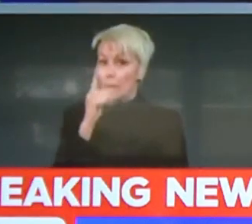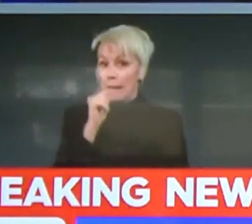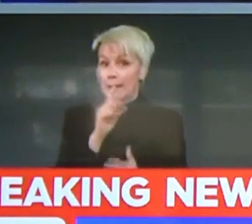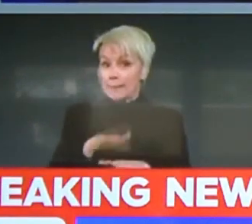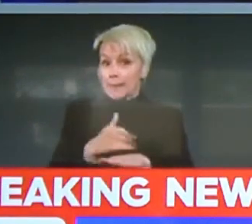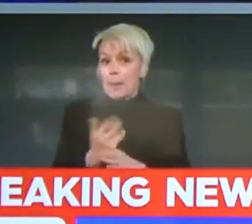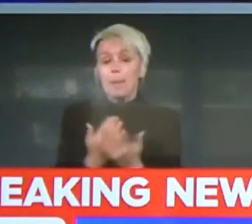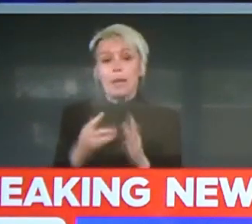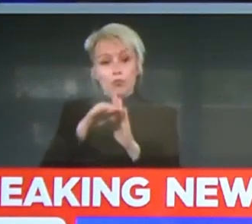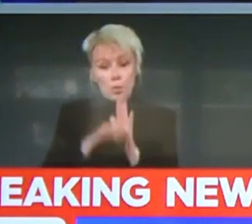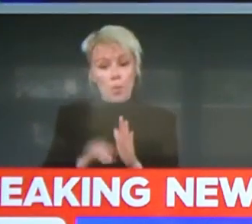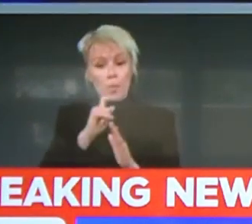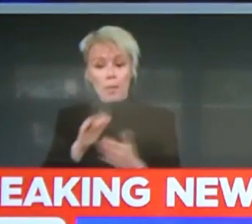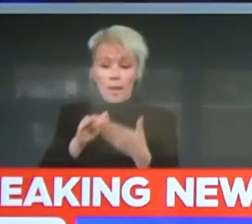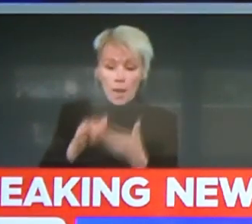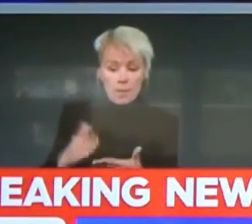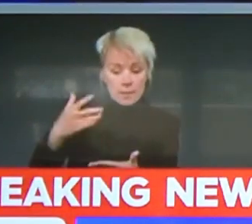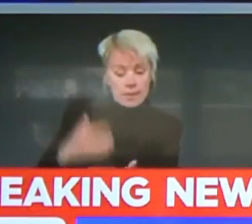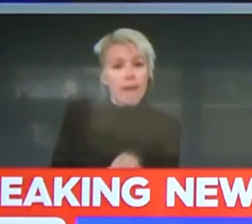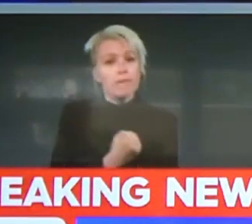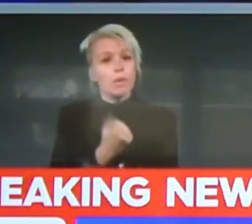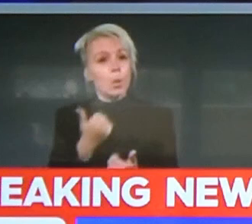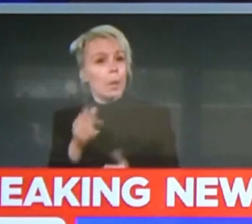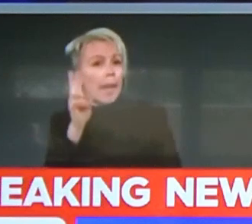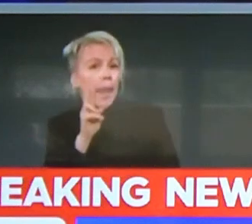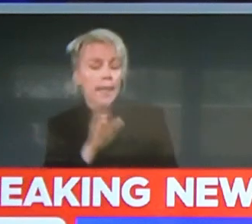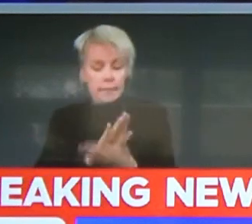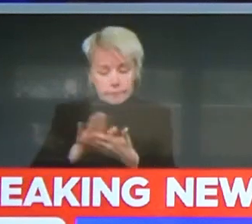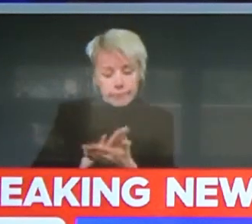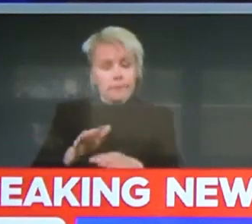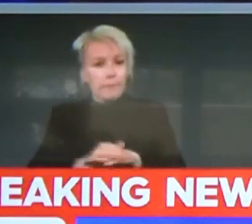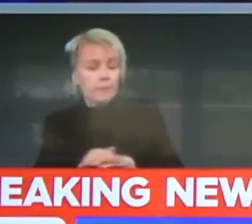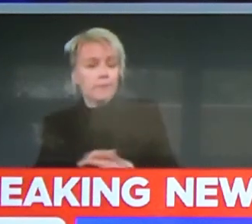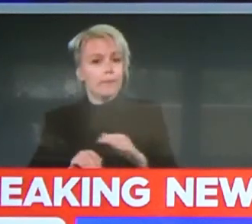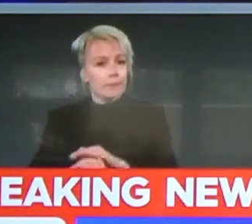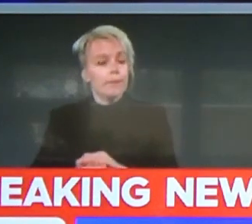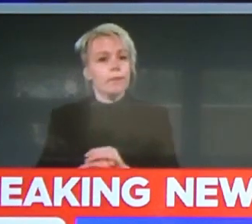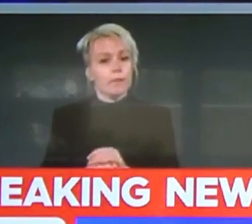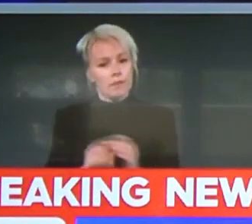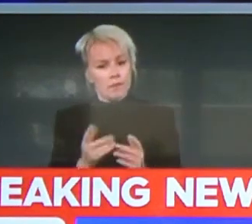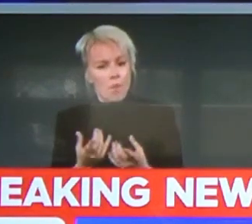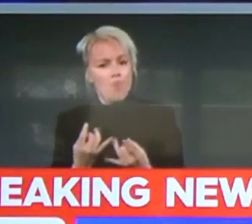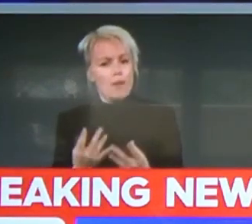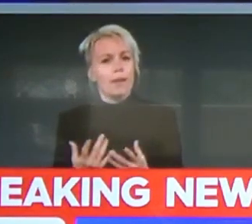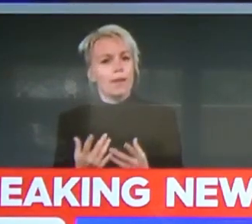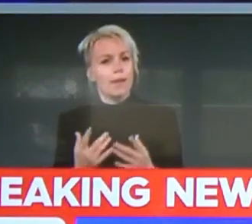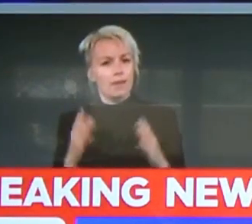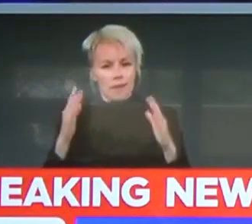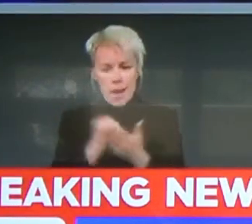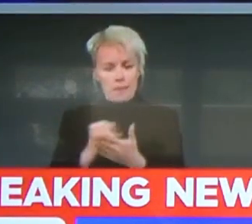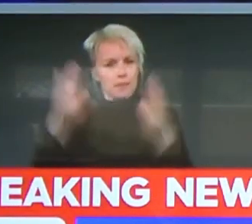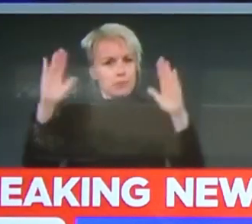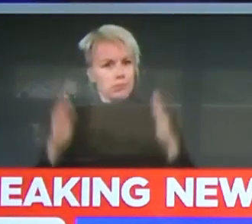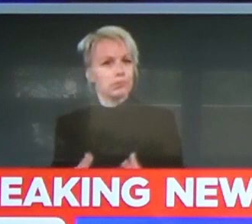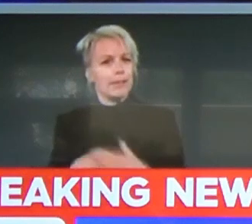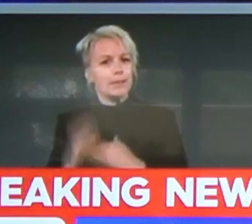place to be with good hygiene. They're already adapting in many ways with reduced classrooms, because some parents are choosing to